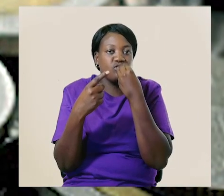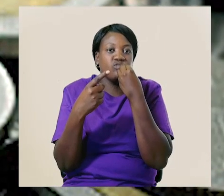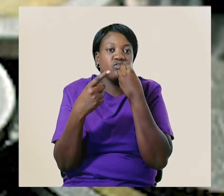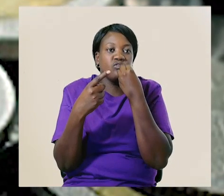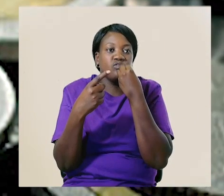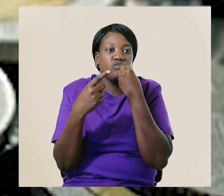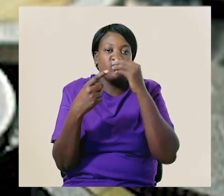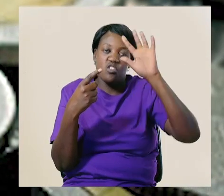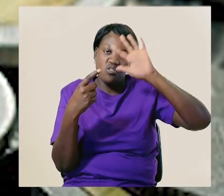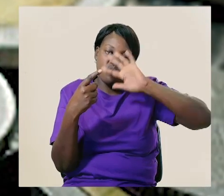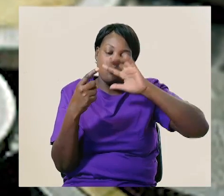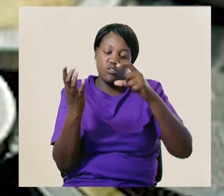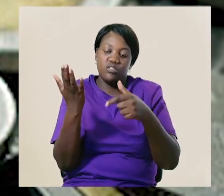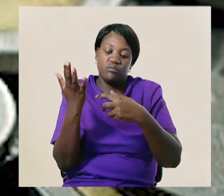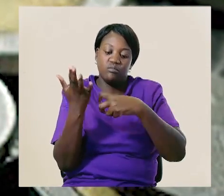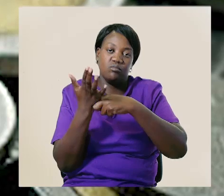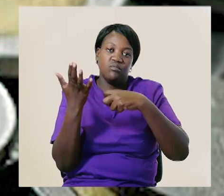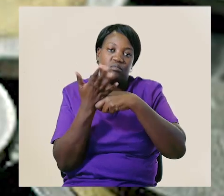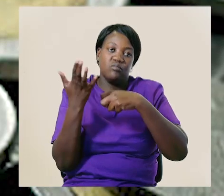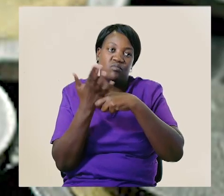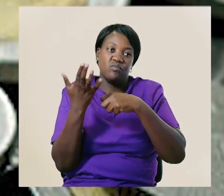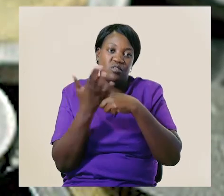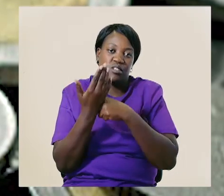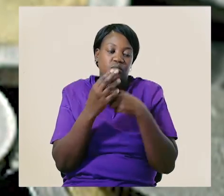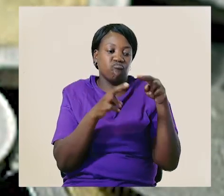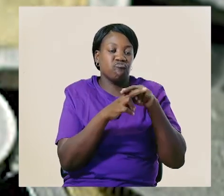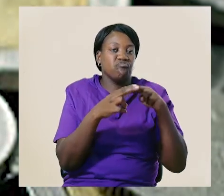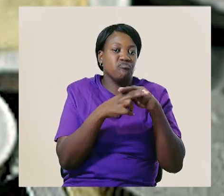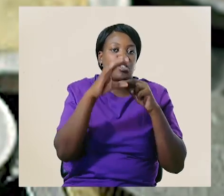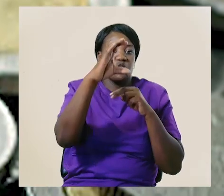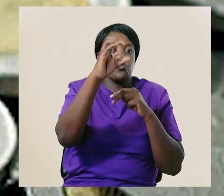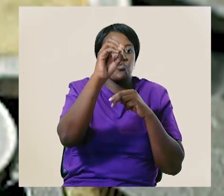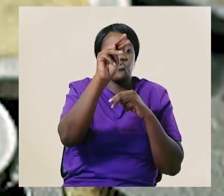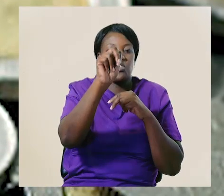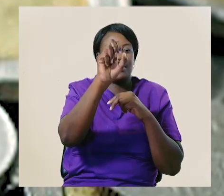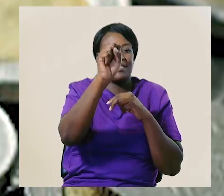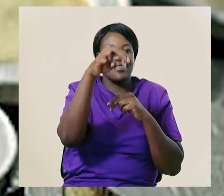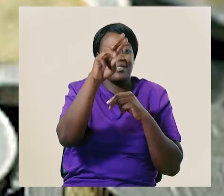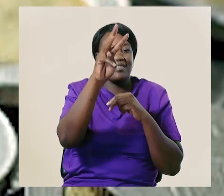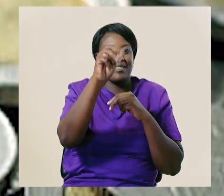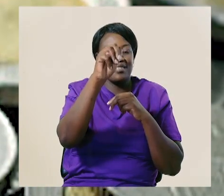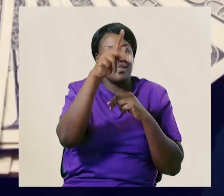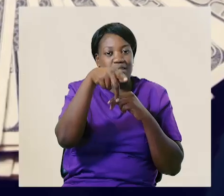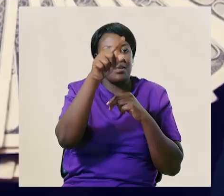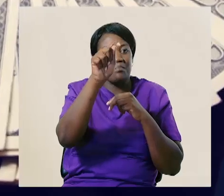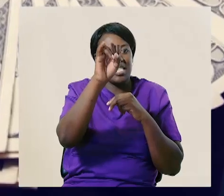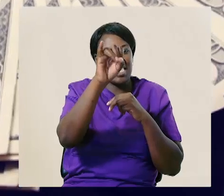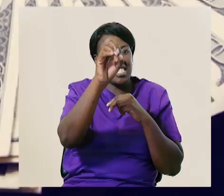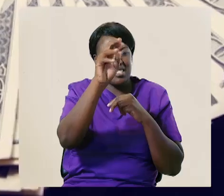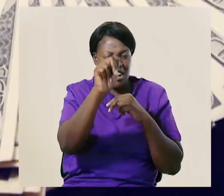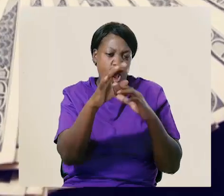or movie tickets. This is called consumption. Or they can use the money to make more